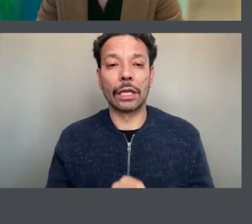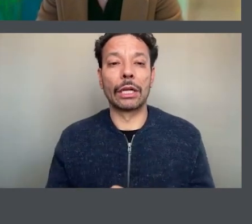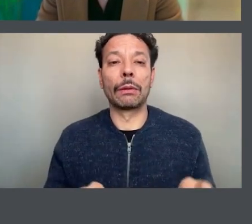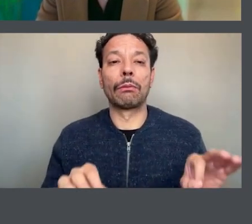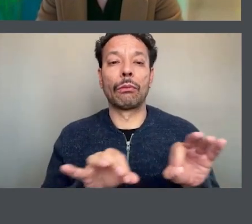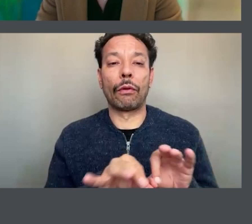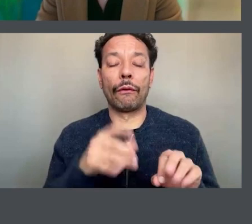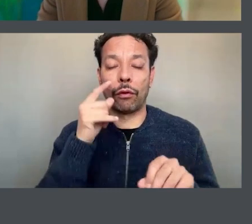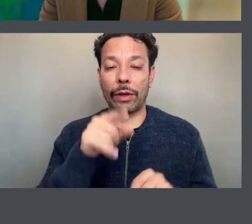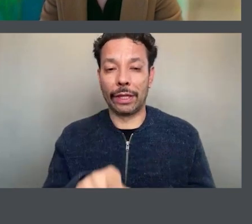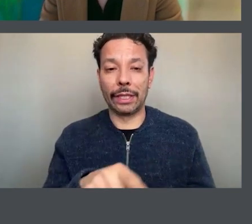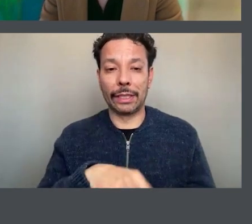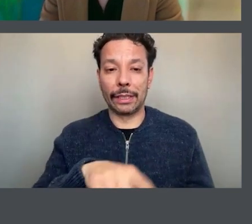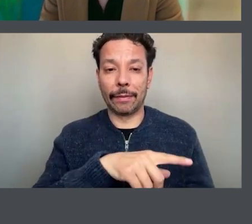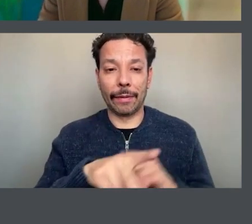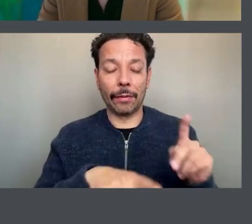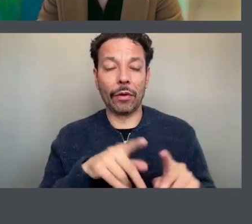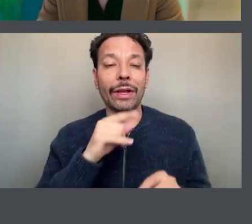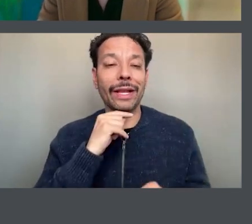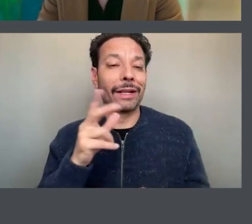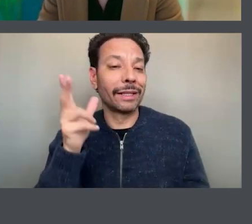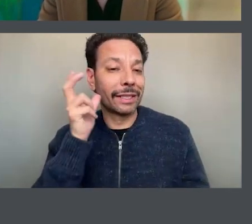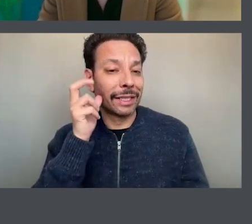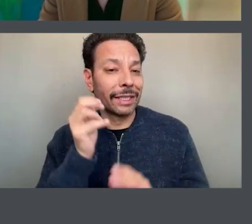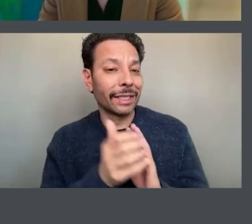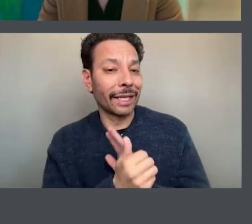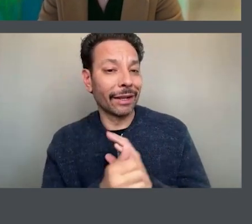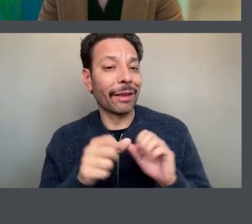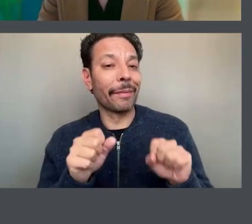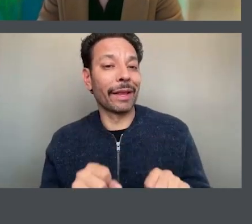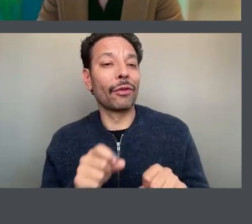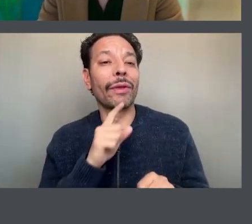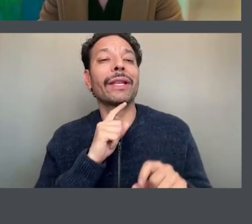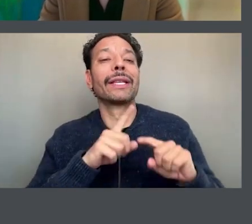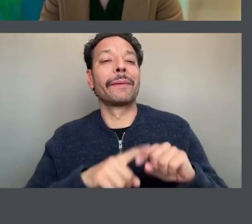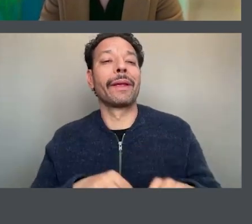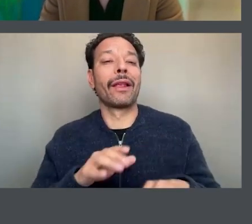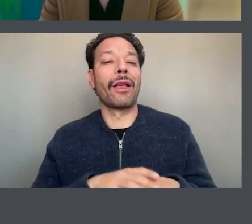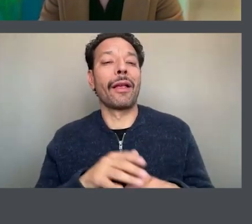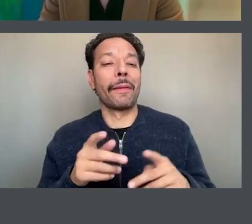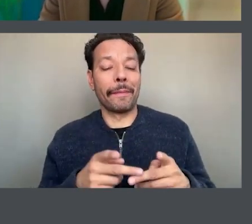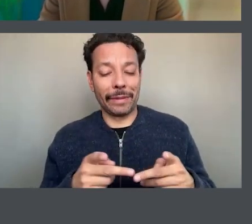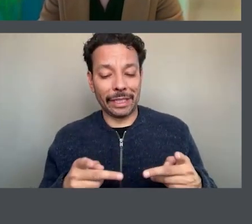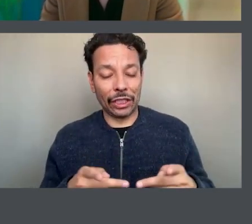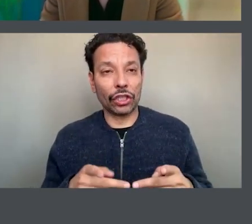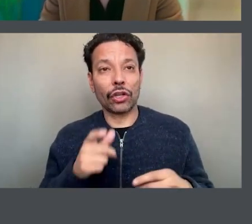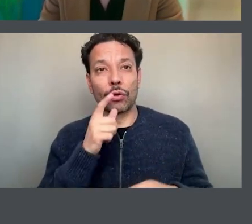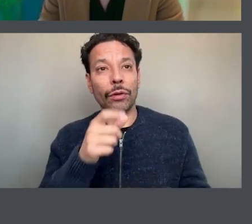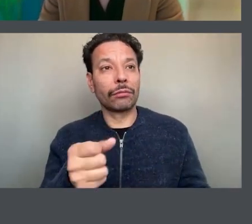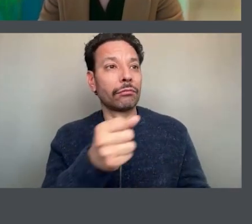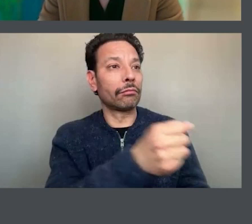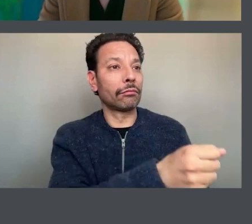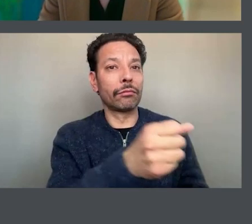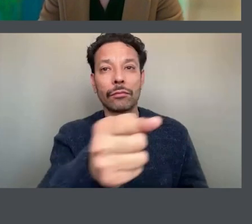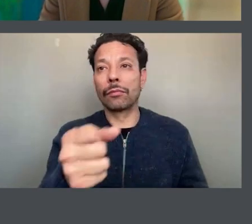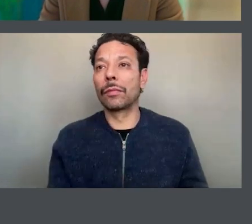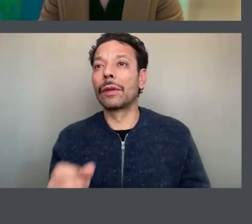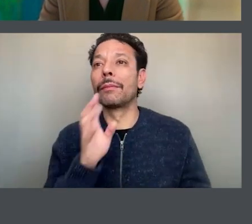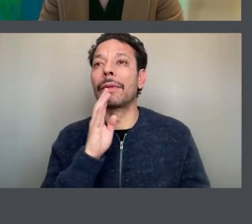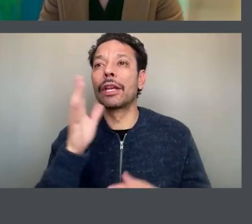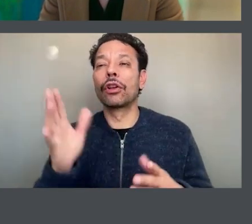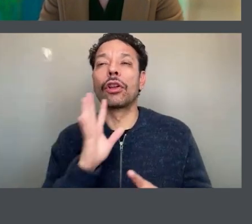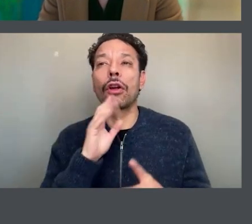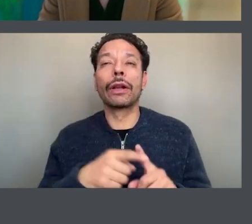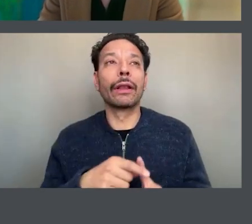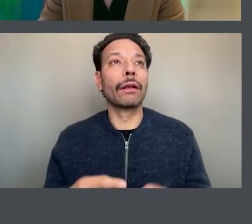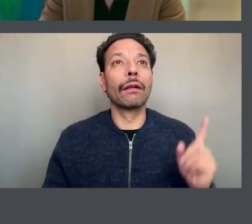this population because their listening skill and ability really does depend on position of the speaker, whether someone's talking into